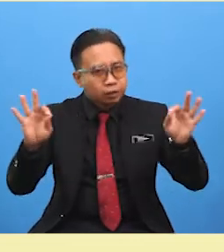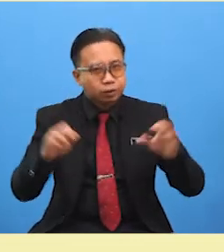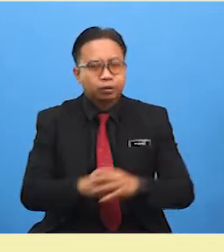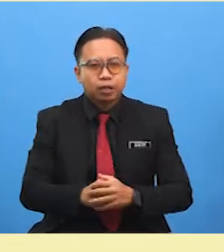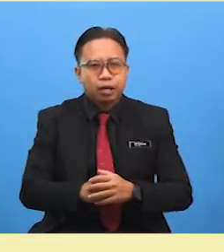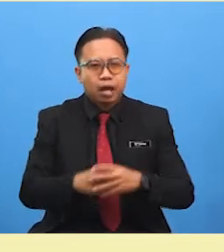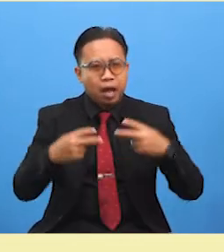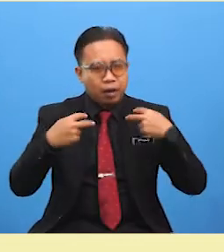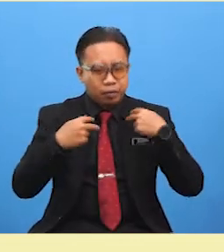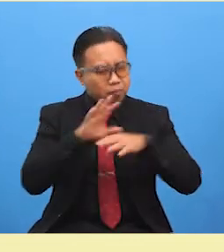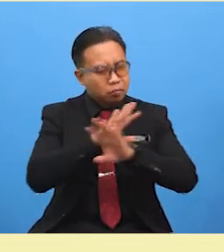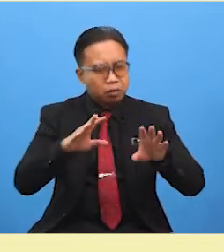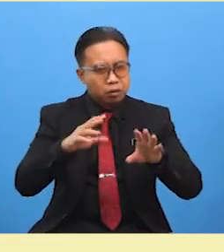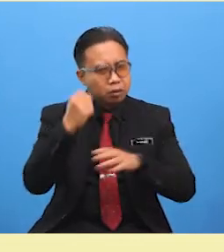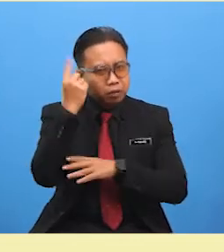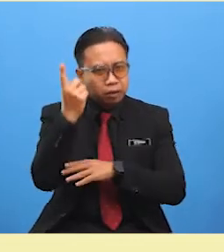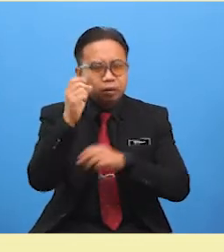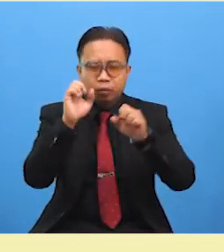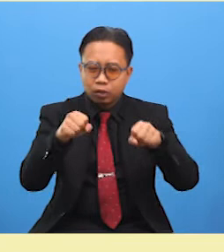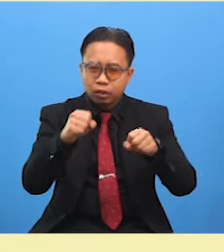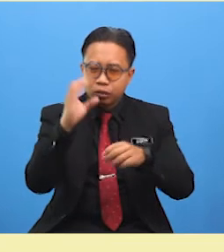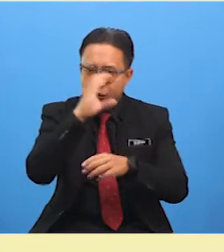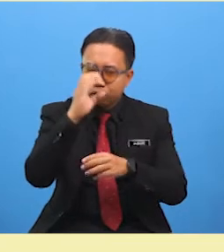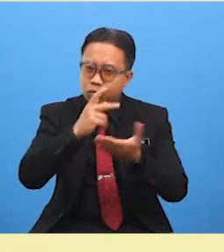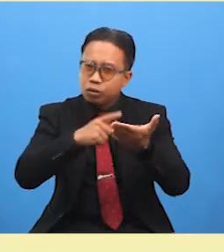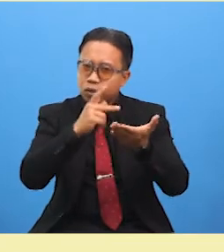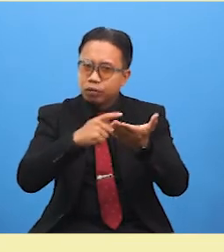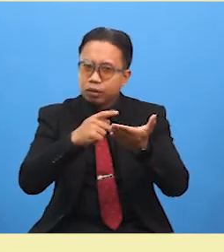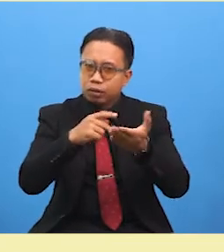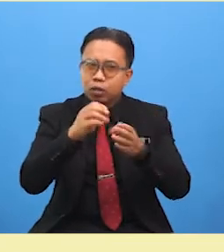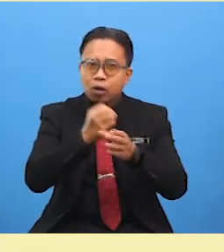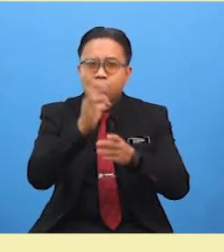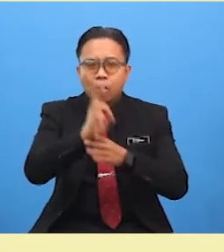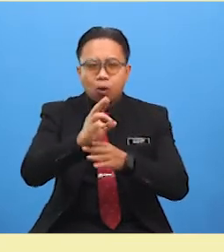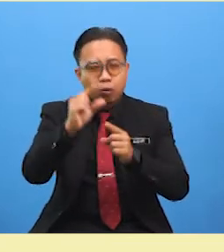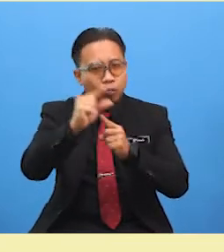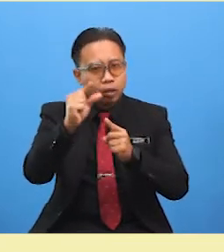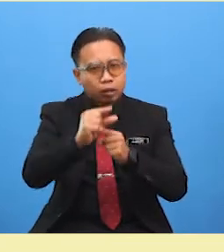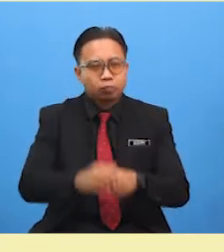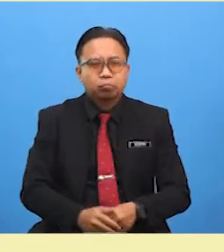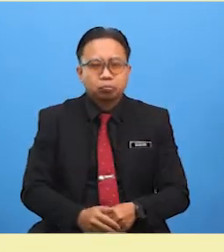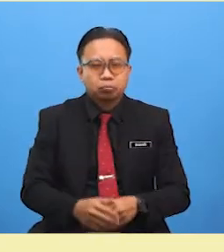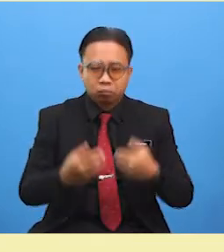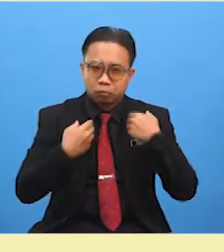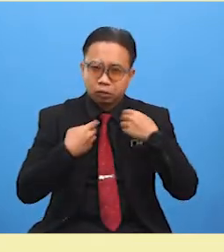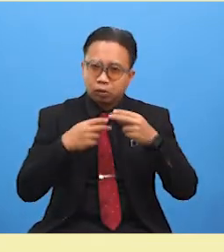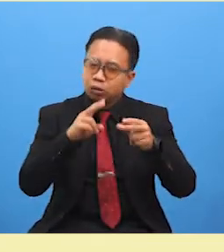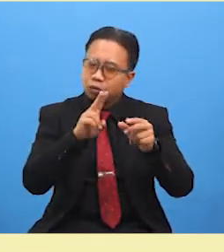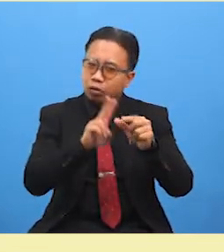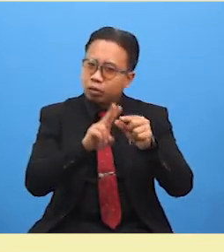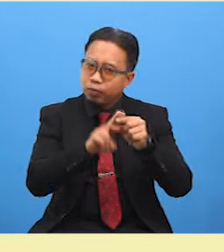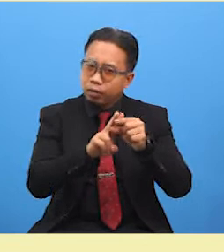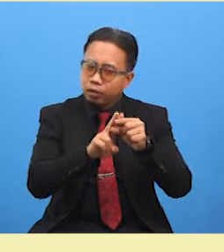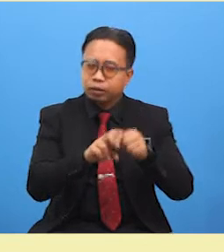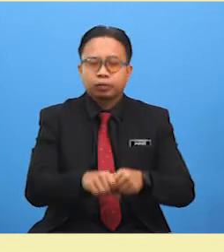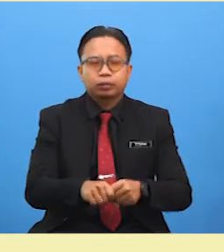And if you don't, you may get the help from a dictionary or even Google. Having a strong vocabulary is actually the key component